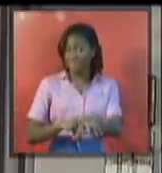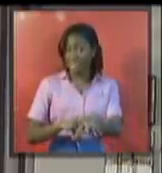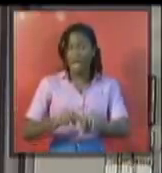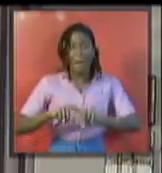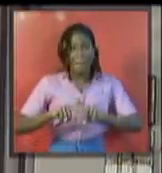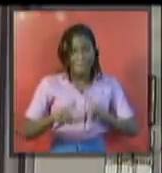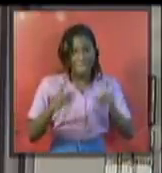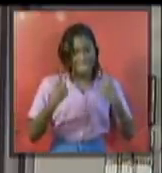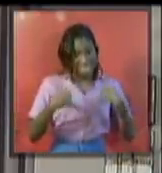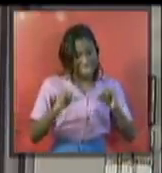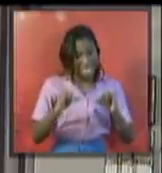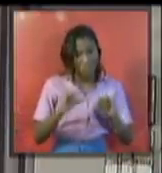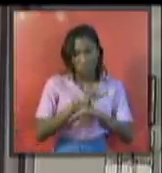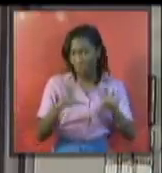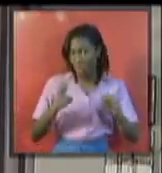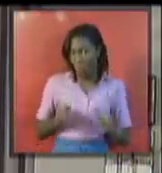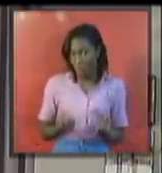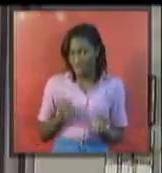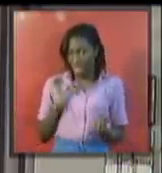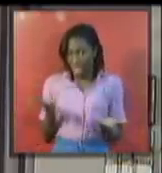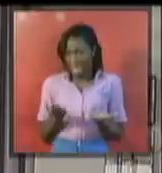economic activity of the country,